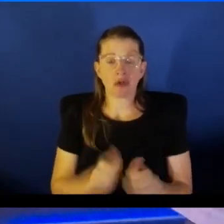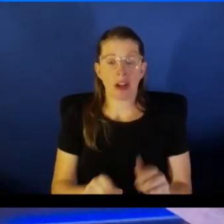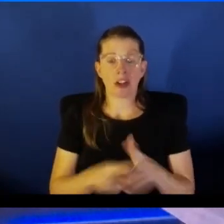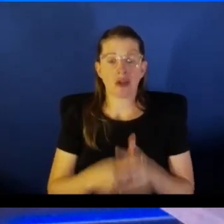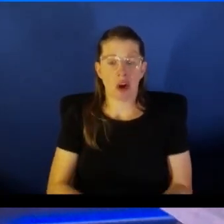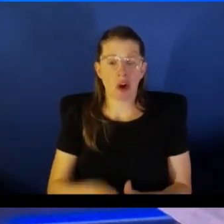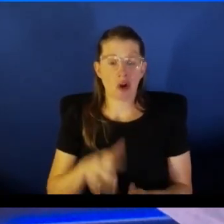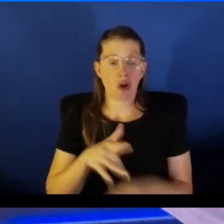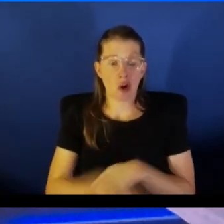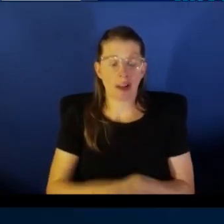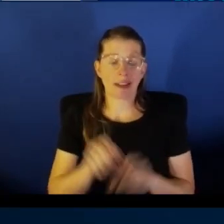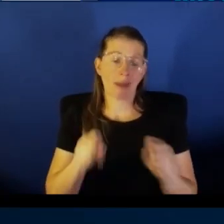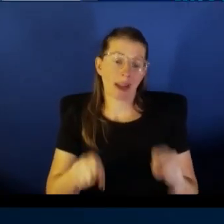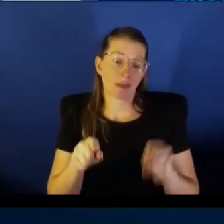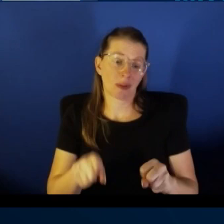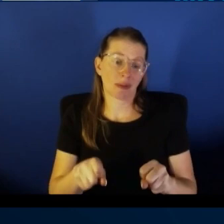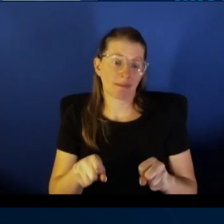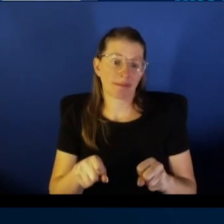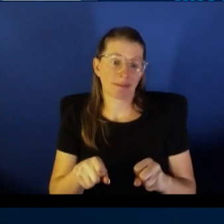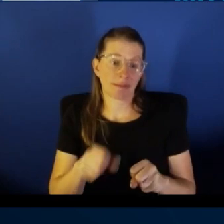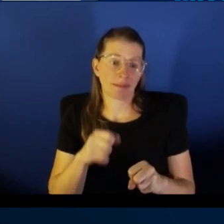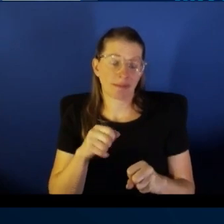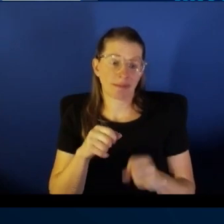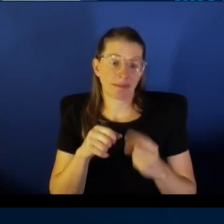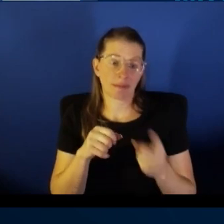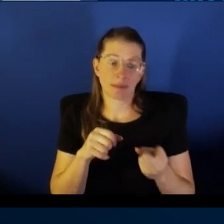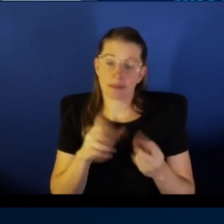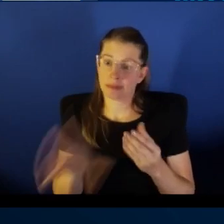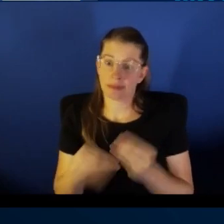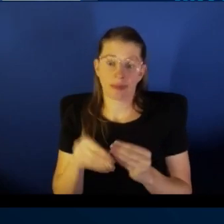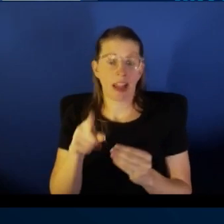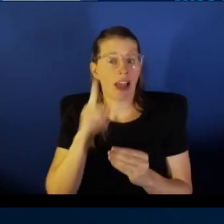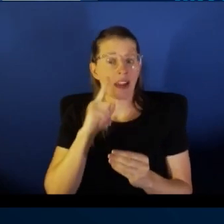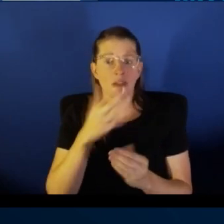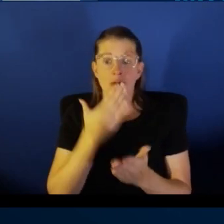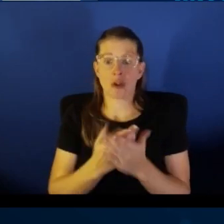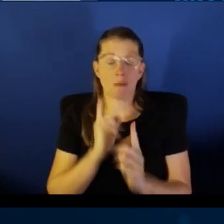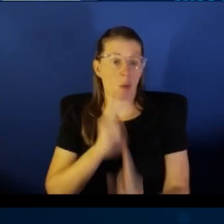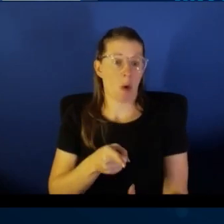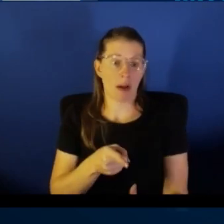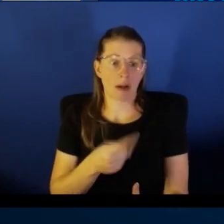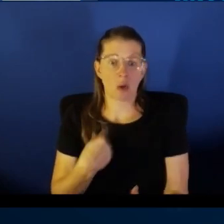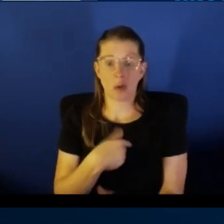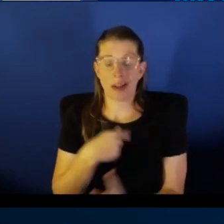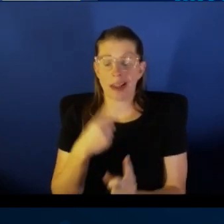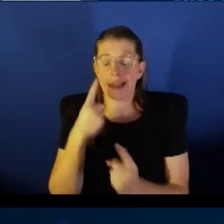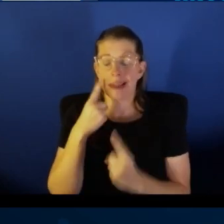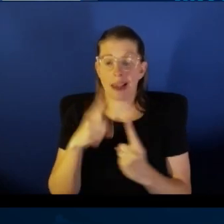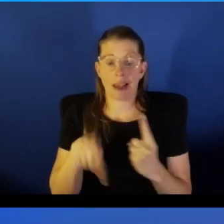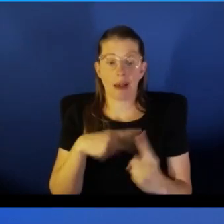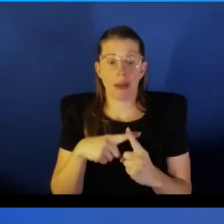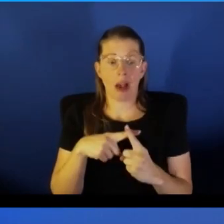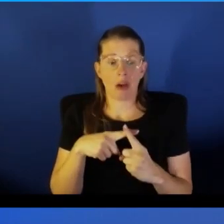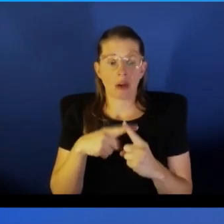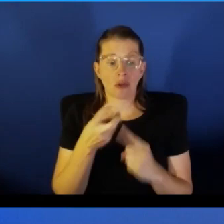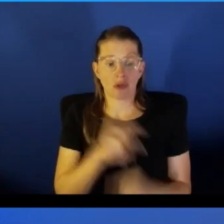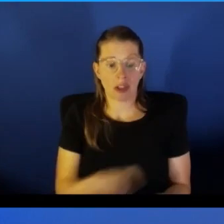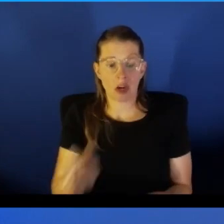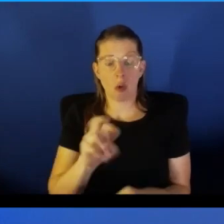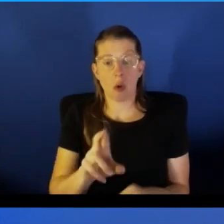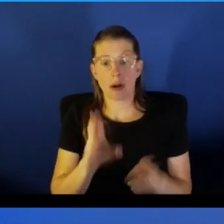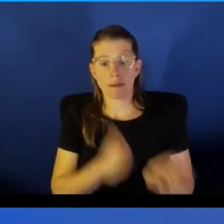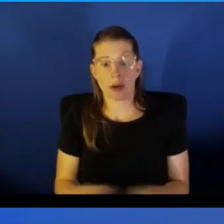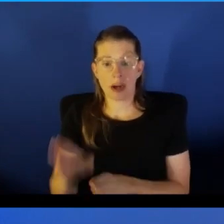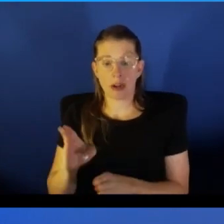possible. I was just going to Yeah, add to please. that, Alice. I think it's a good point. When we think about transitioning or preparing to live on